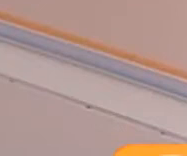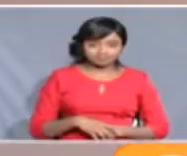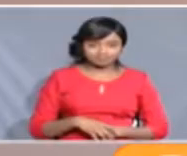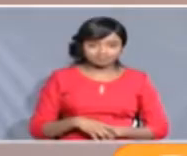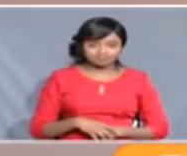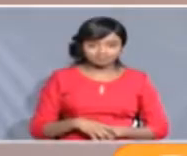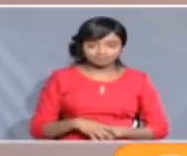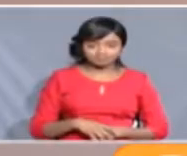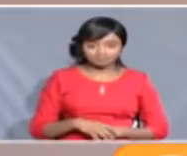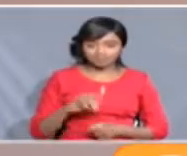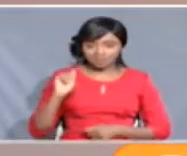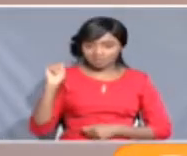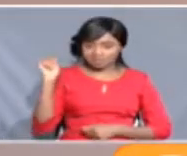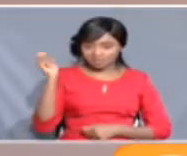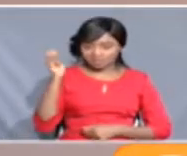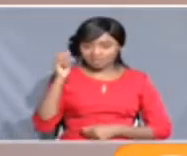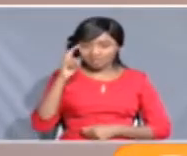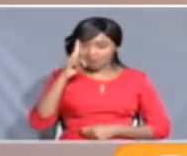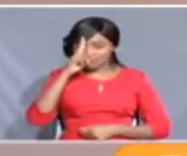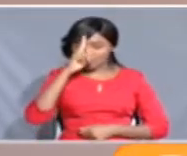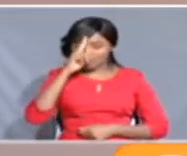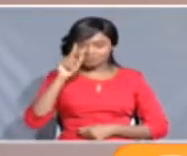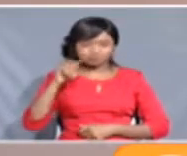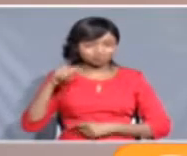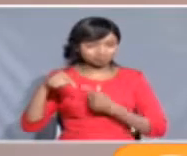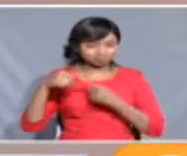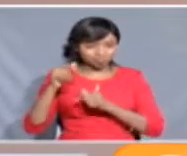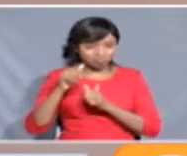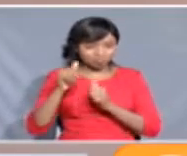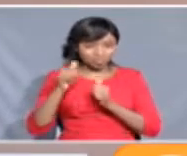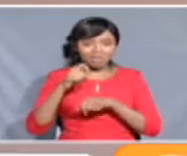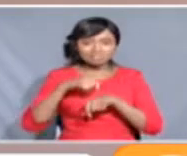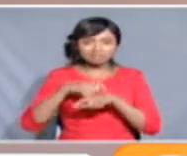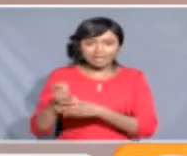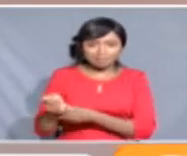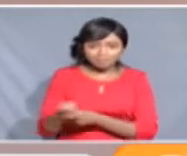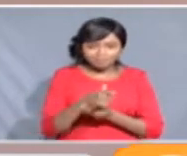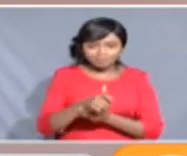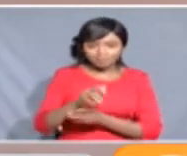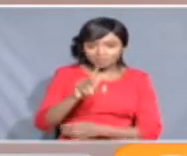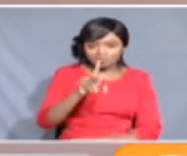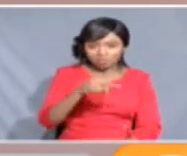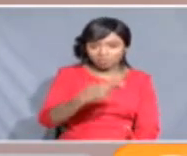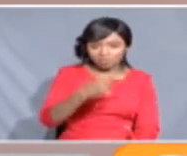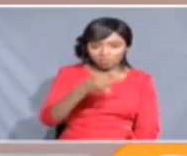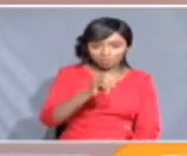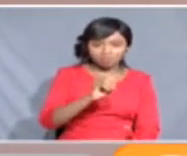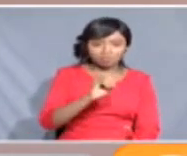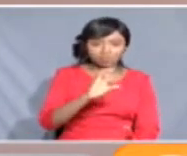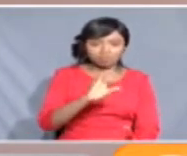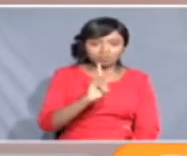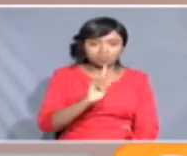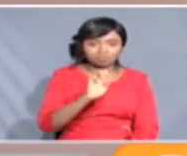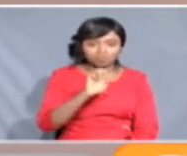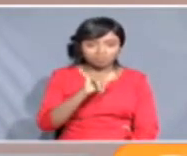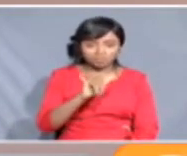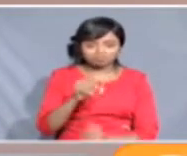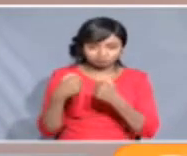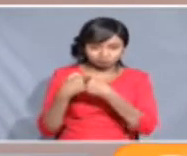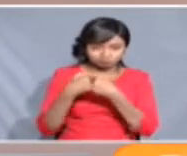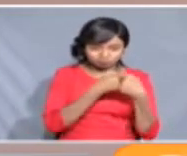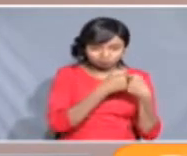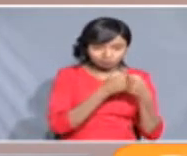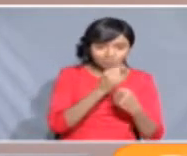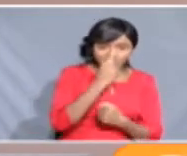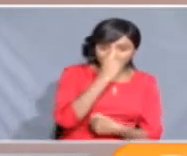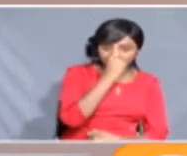Kenyan police flew the Kenyan flag high in the AstroTurf hockey tournament after edging Sports Authority of India 1-0 in the finals held